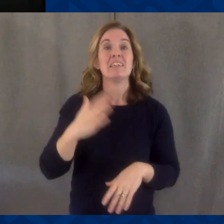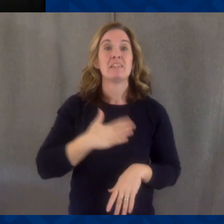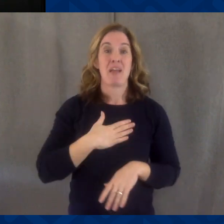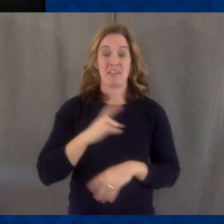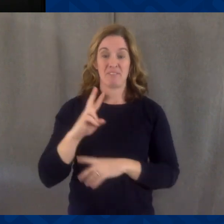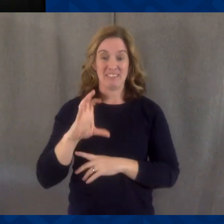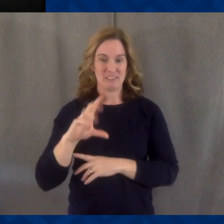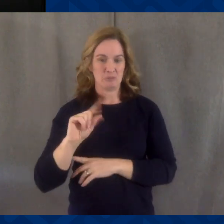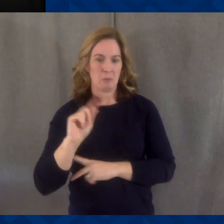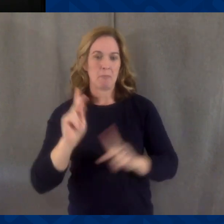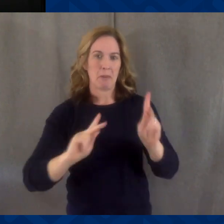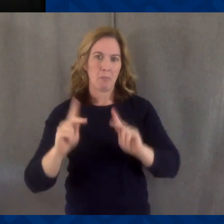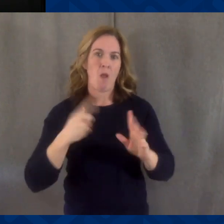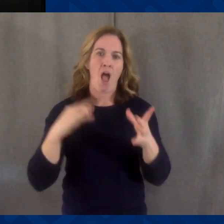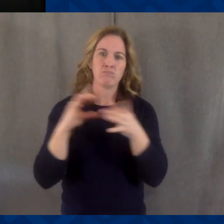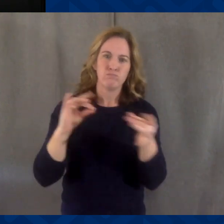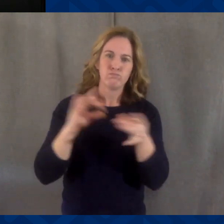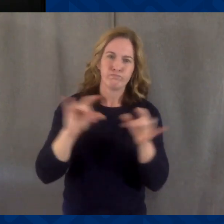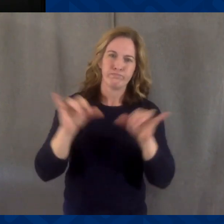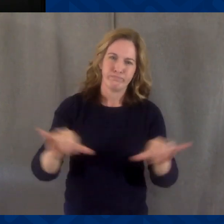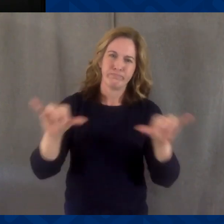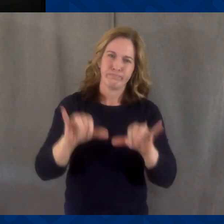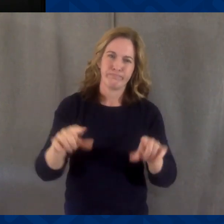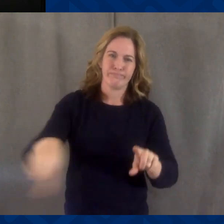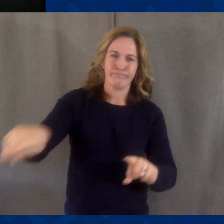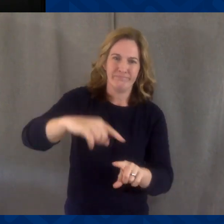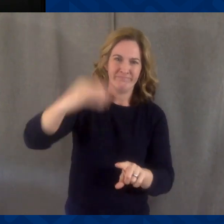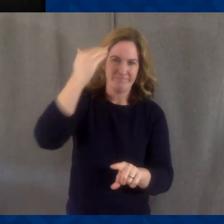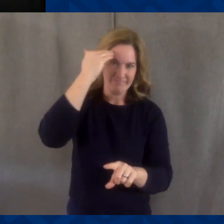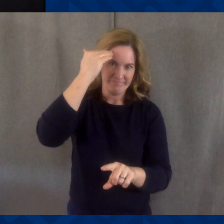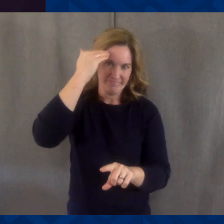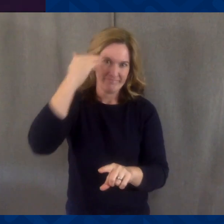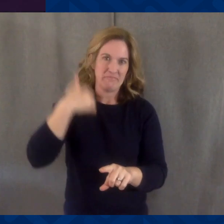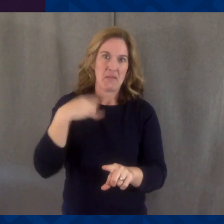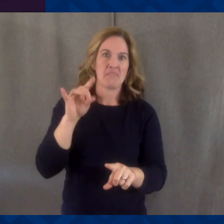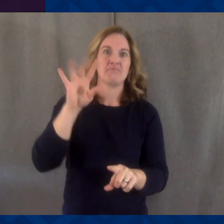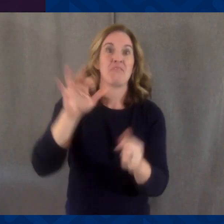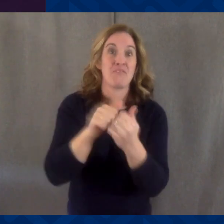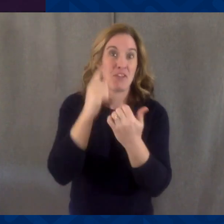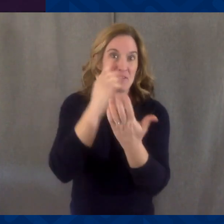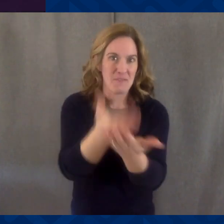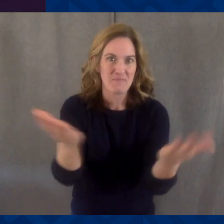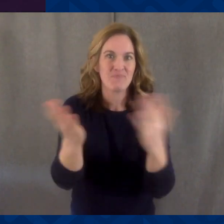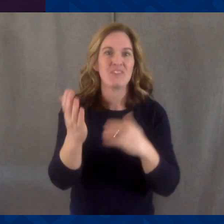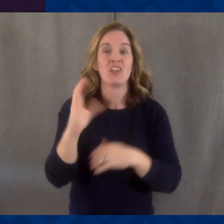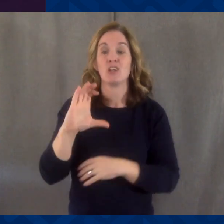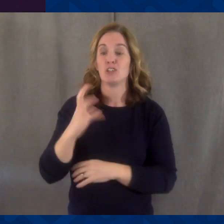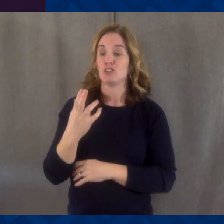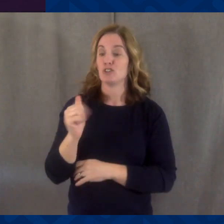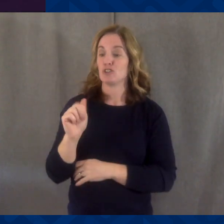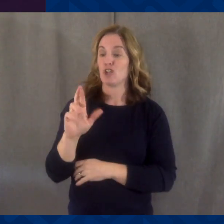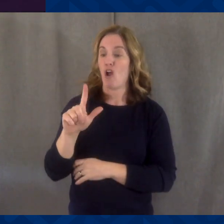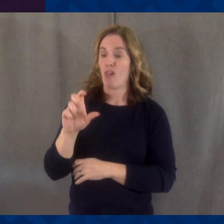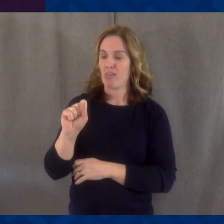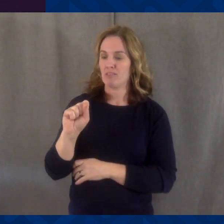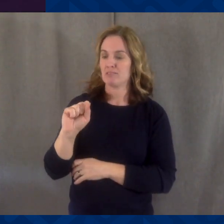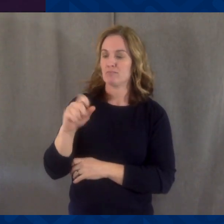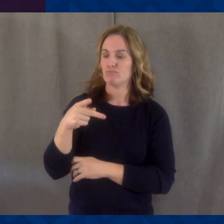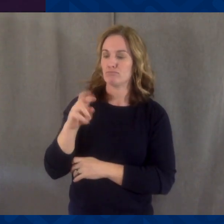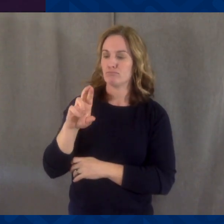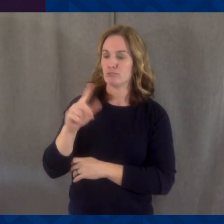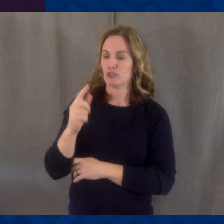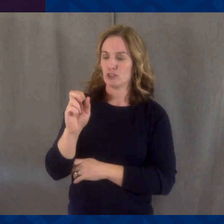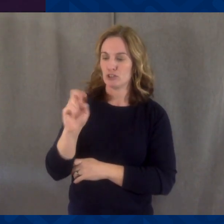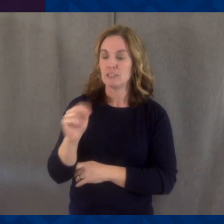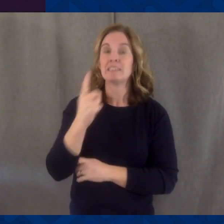this 1,000 times. It comes from one of my spiritual heroes, Charles Spurgeon. Spurgeon says this. He says, "The motto of all true servants of